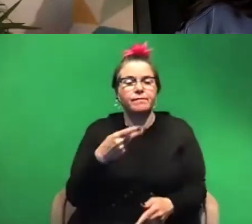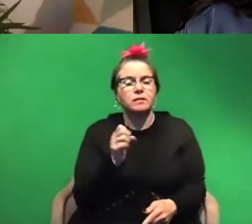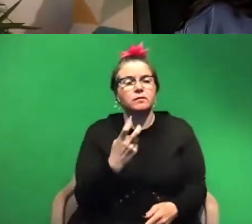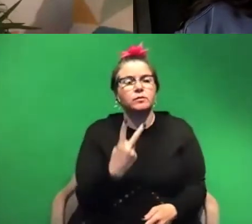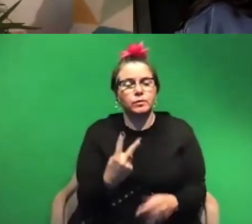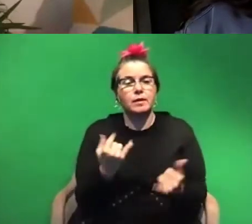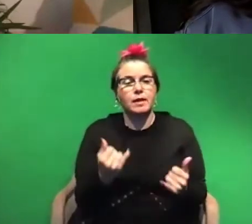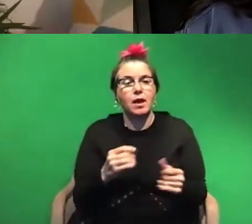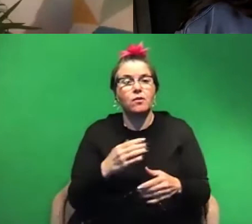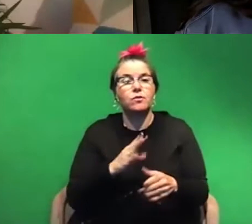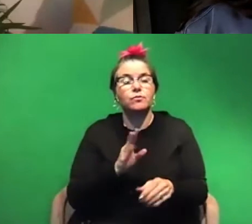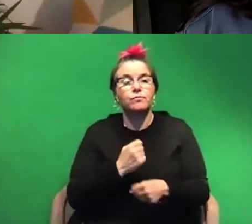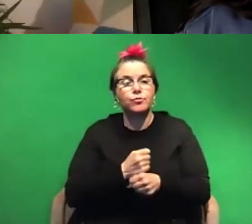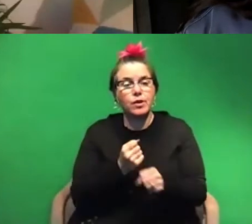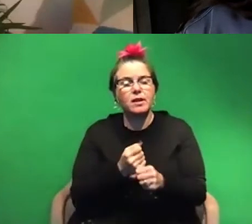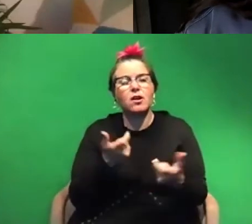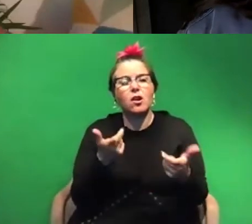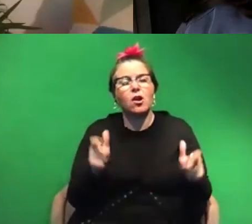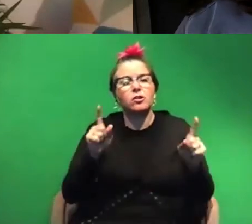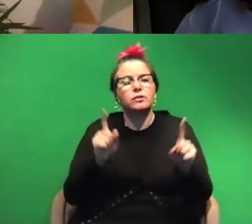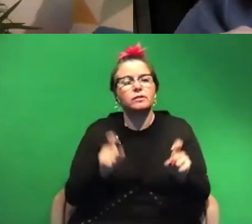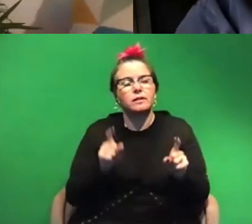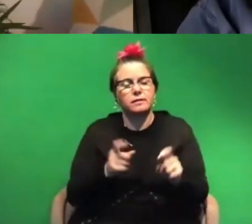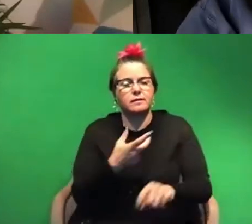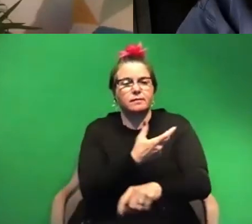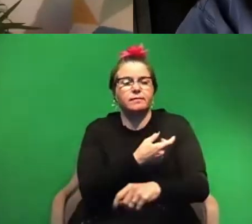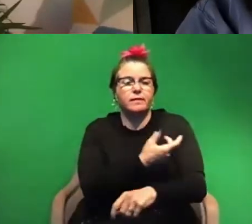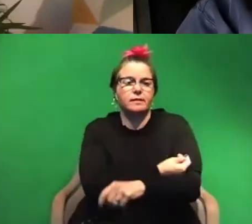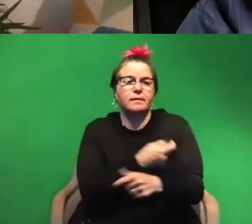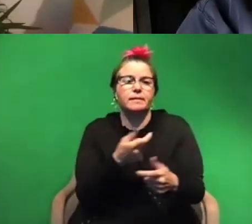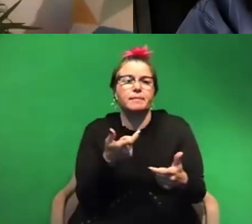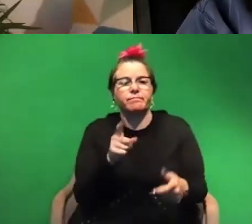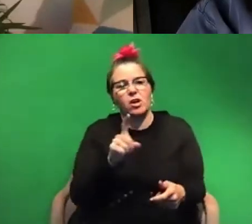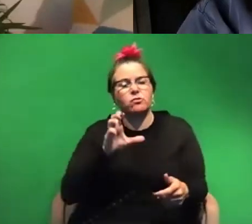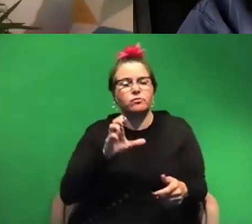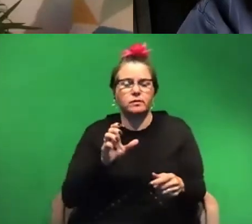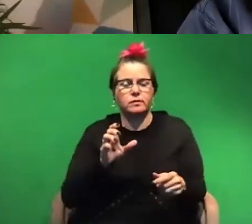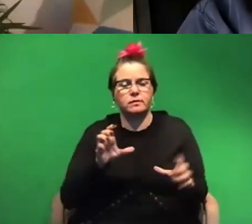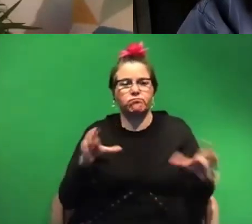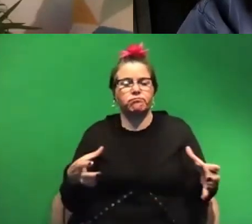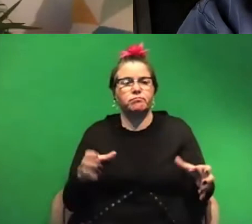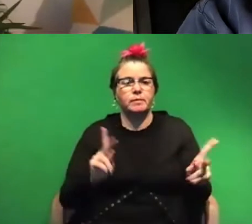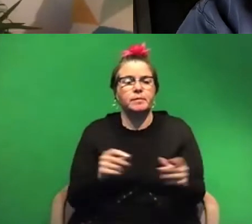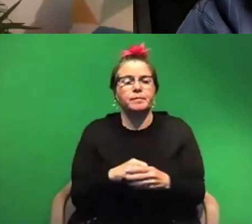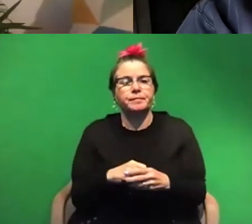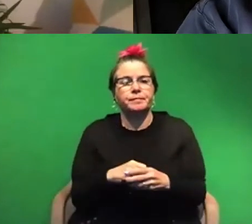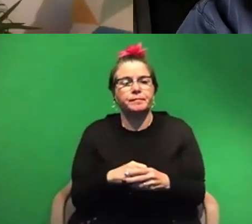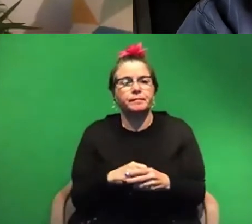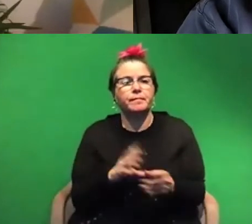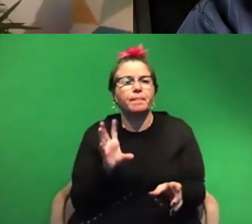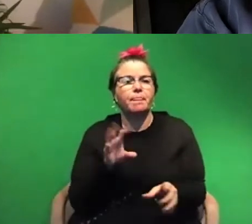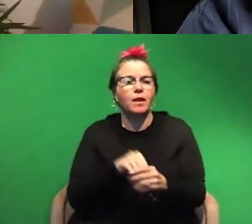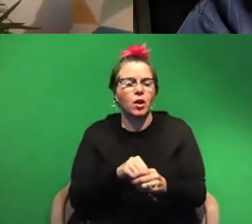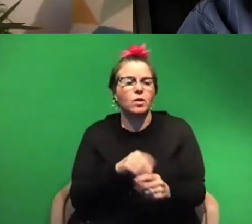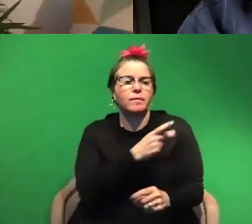treating a larger or testing the vaccine in a larger population in the hundreds. And this would include